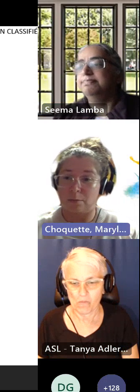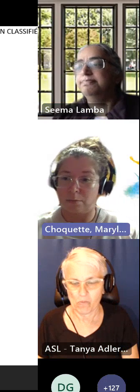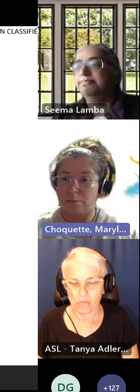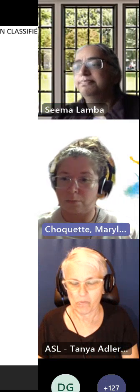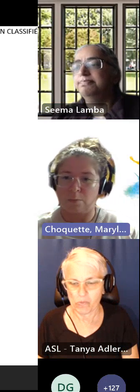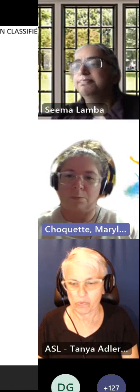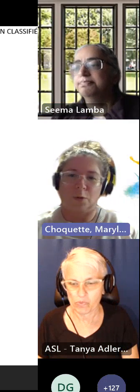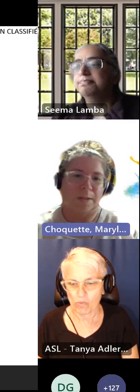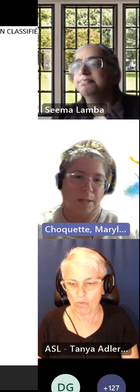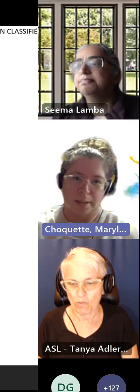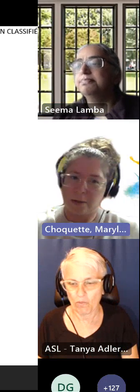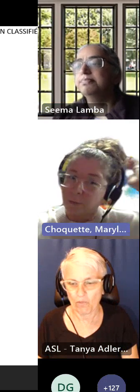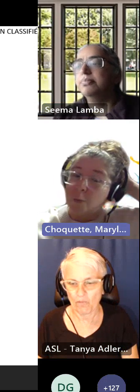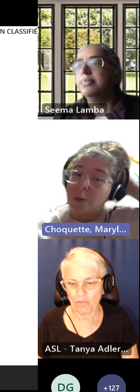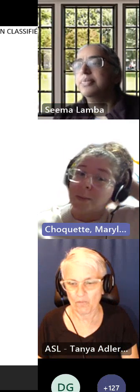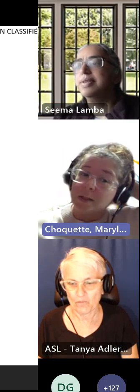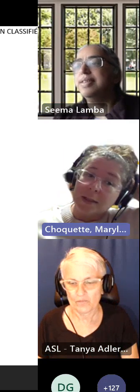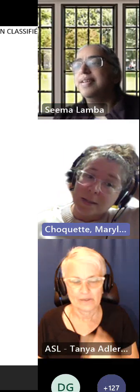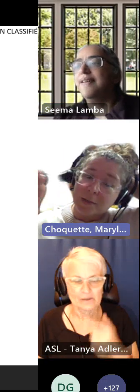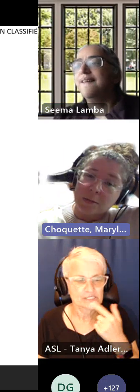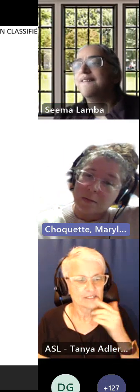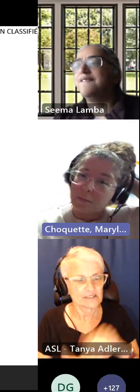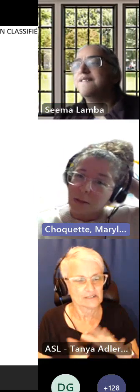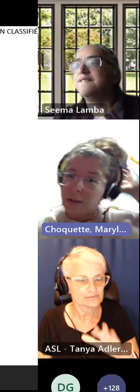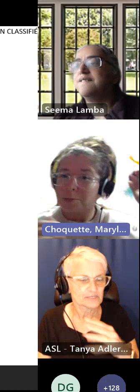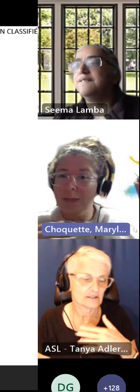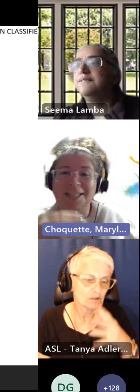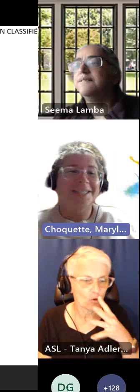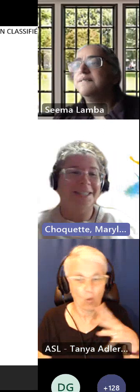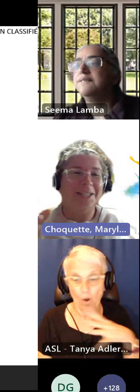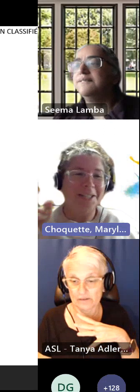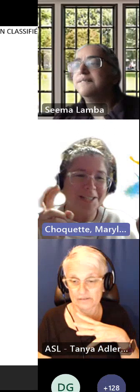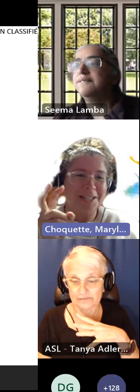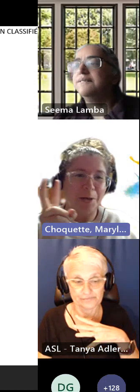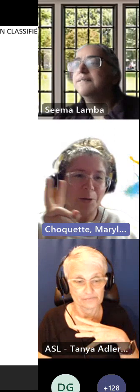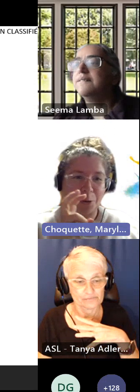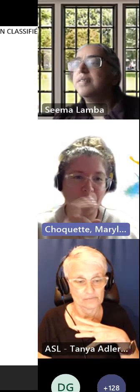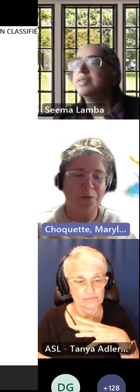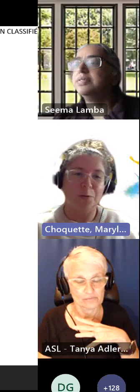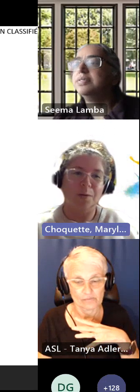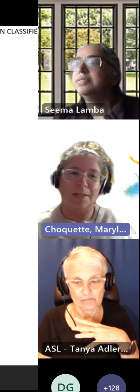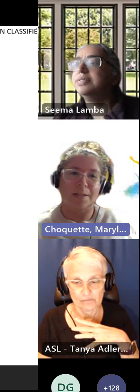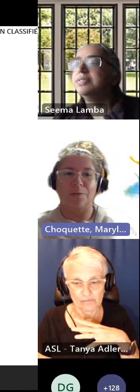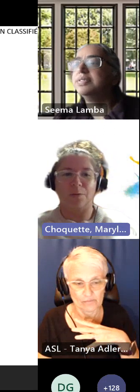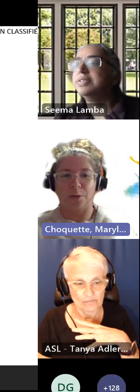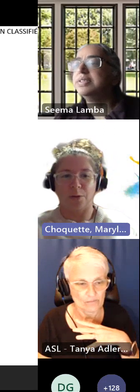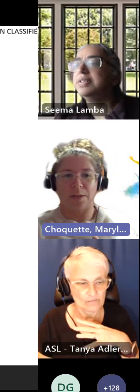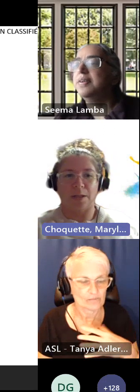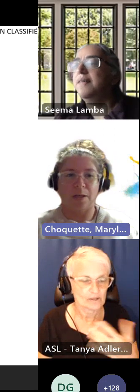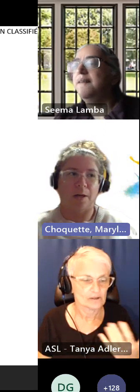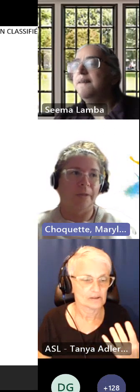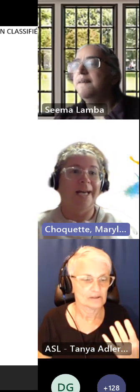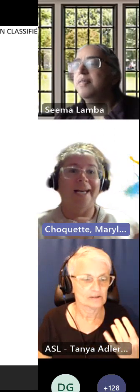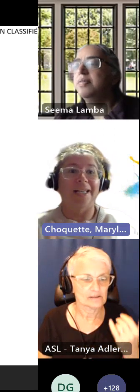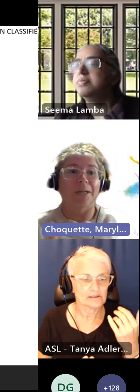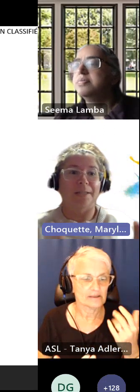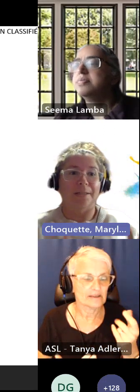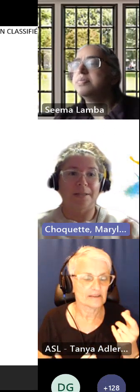And it's, we'll say it again for women, let's say, it's easier to do. Let's say if you're